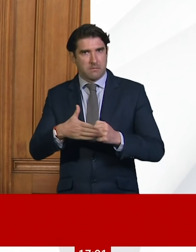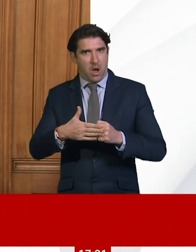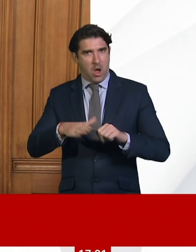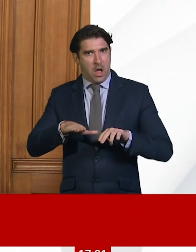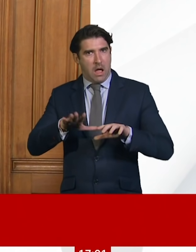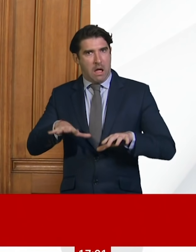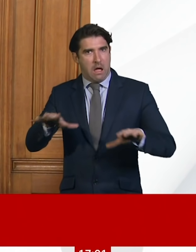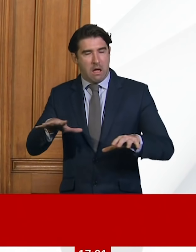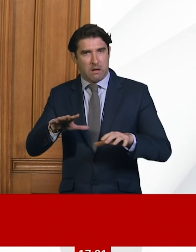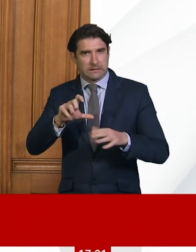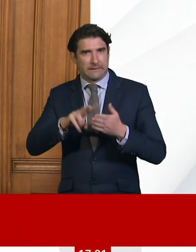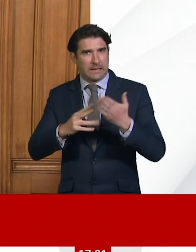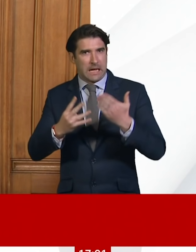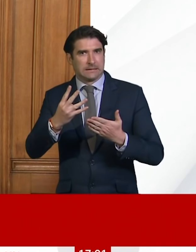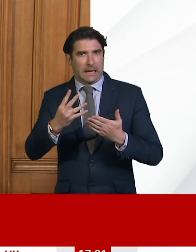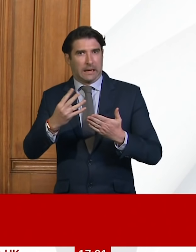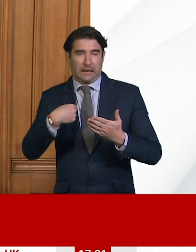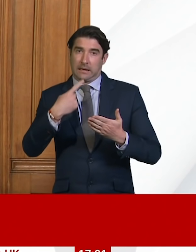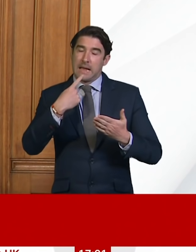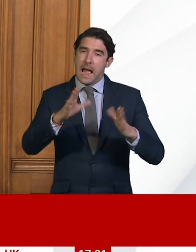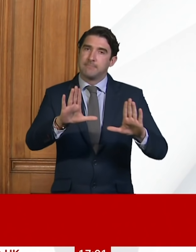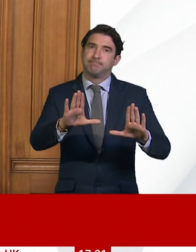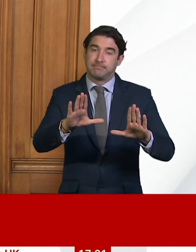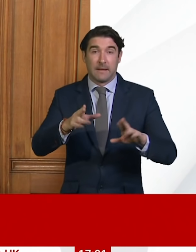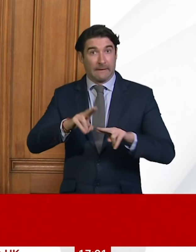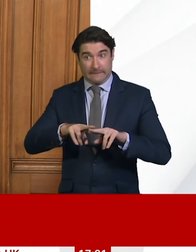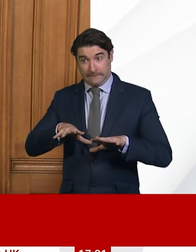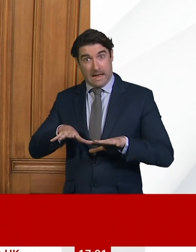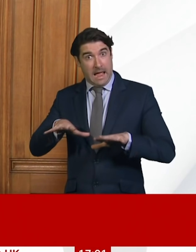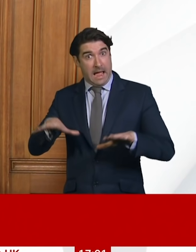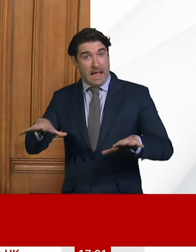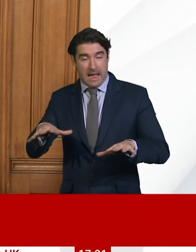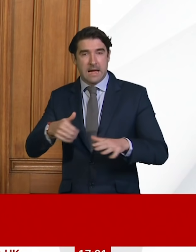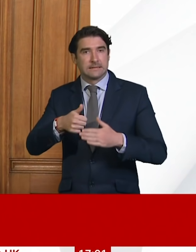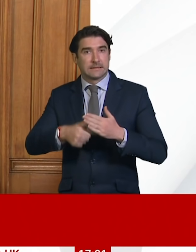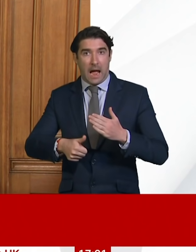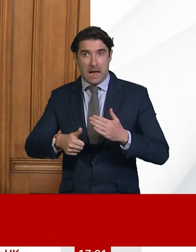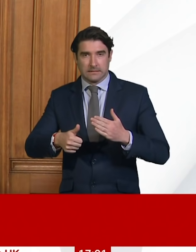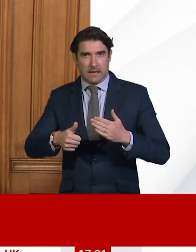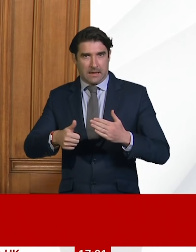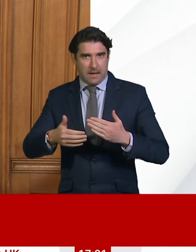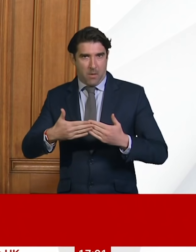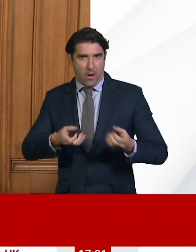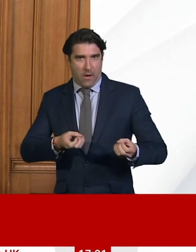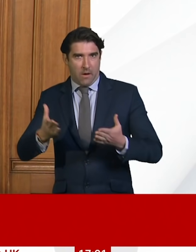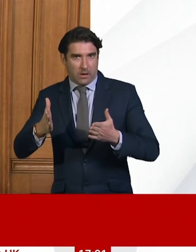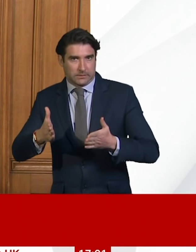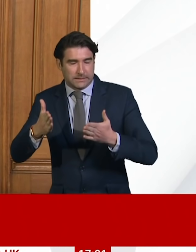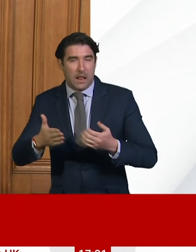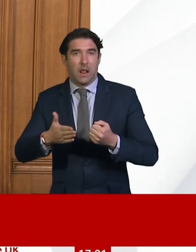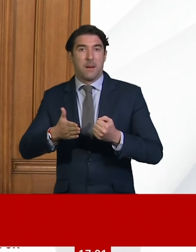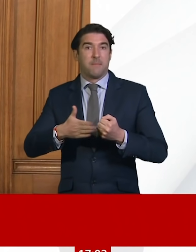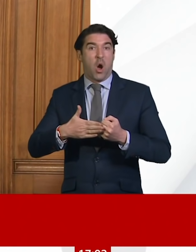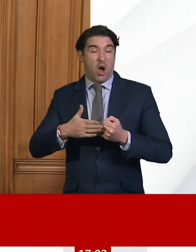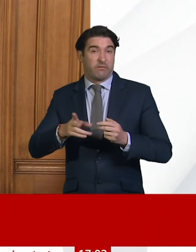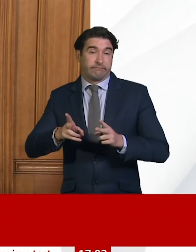reality that on these figures we could expect many more daily deaths. And so that's why we announced a package of